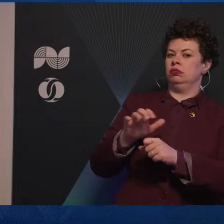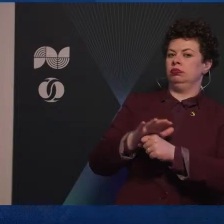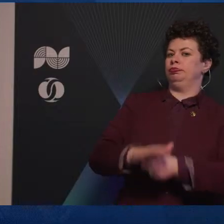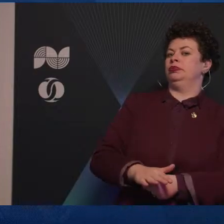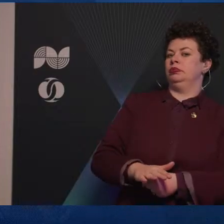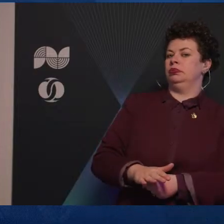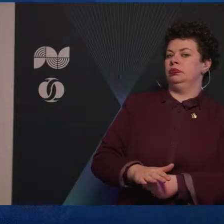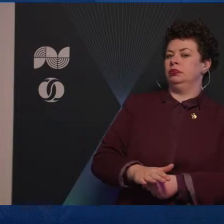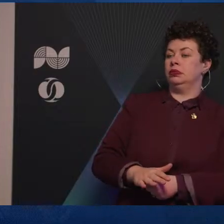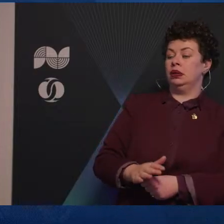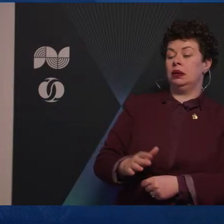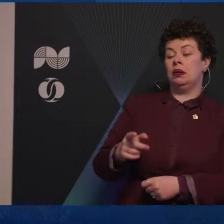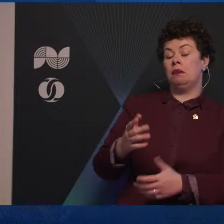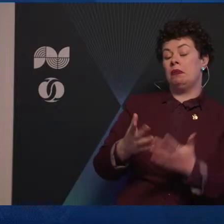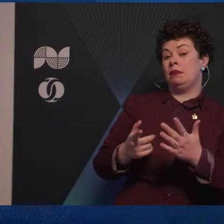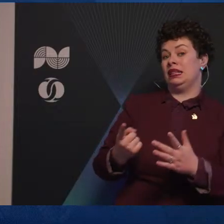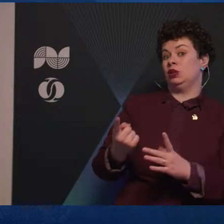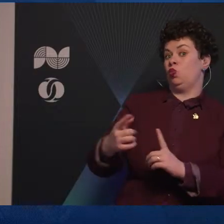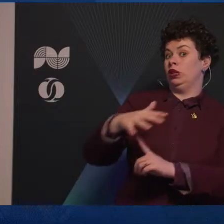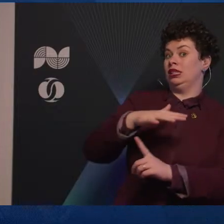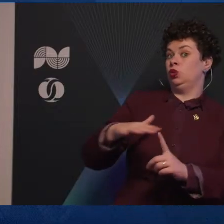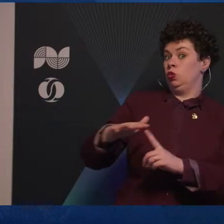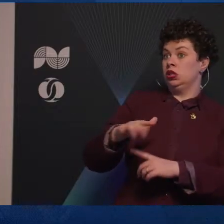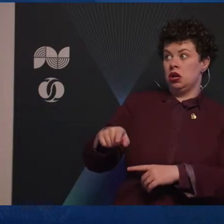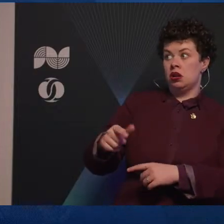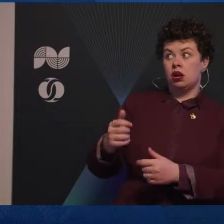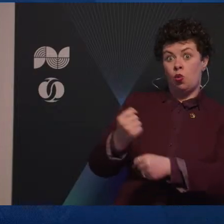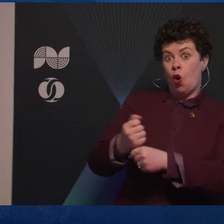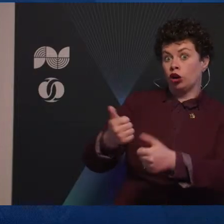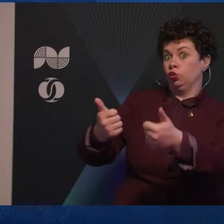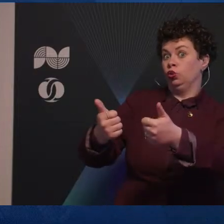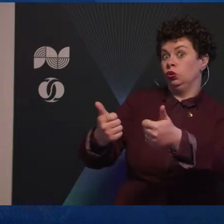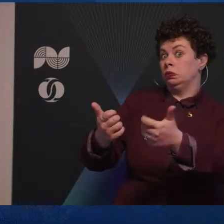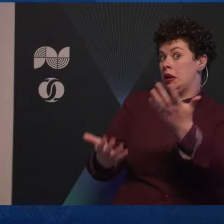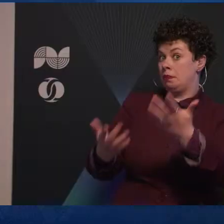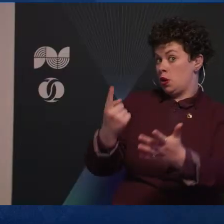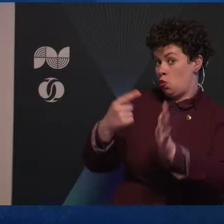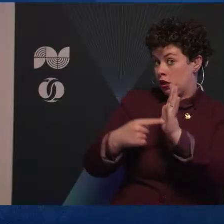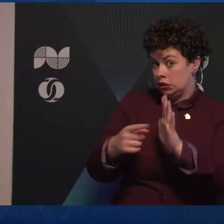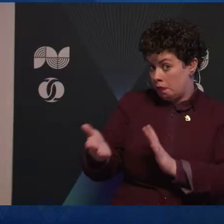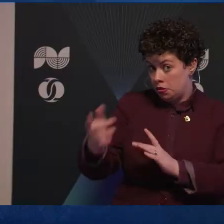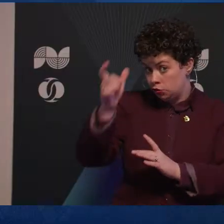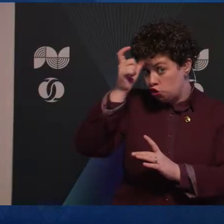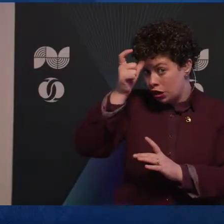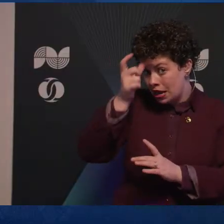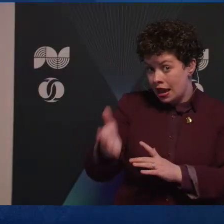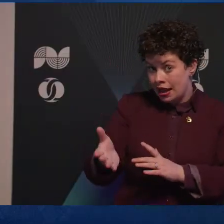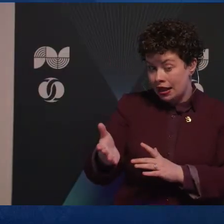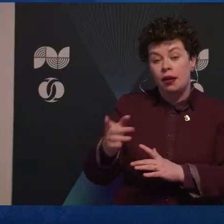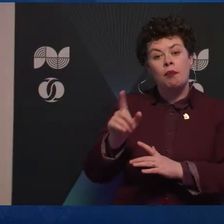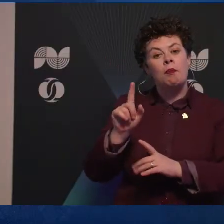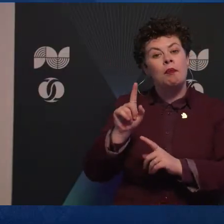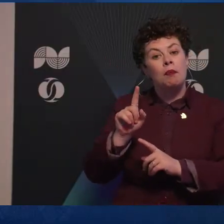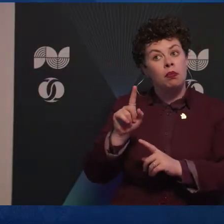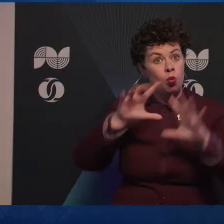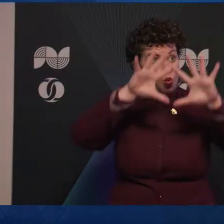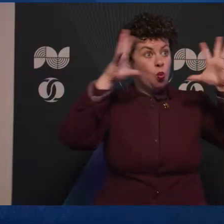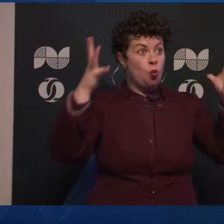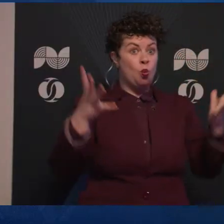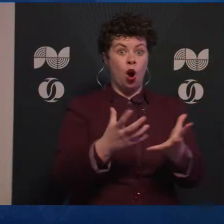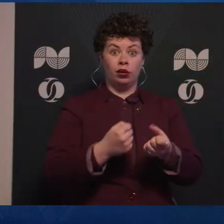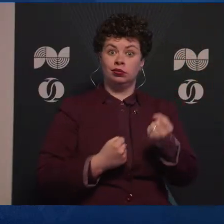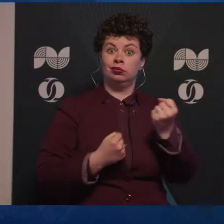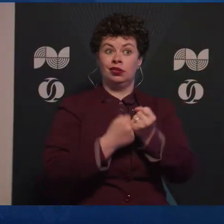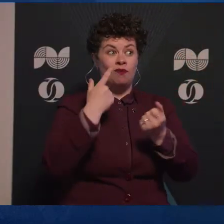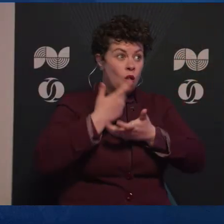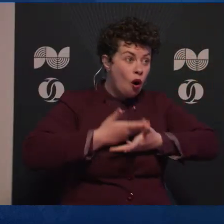one case, or one of the cases, where it works. But it is for sure not going to be globally efficient for every